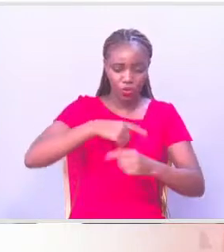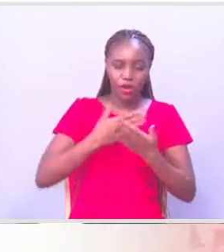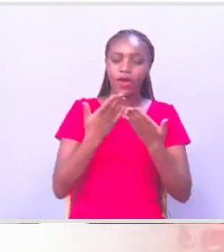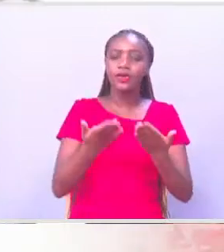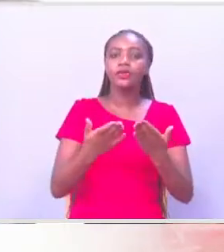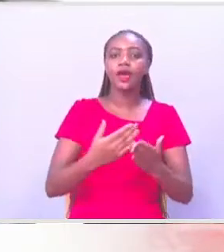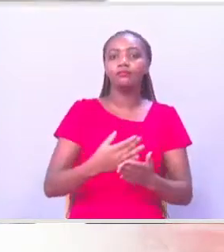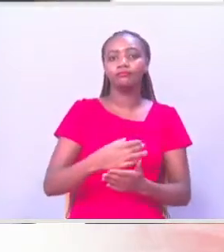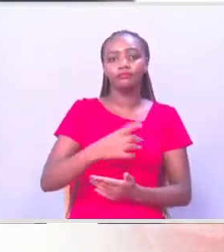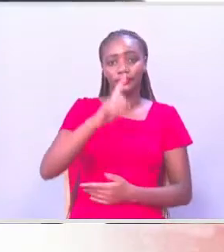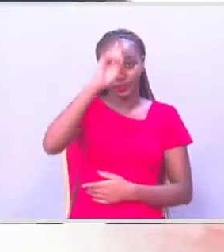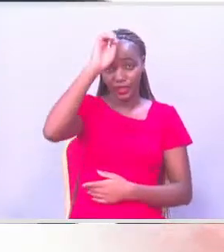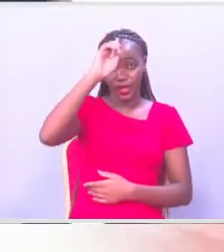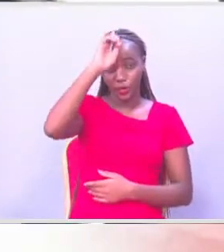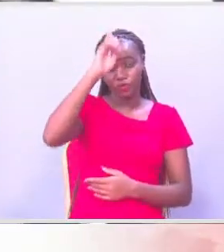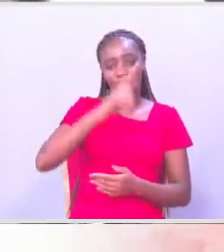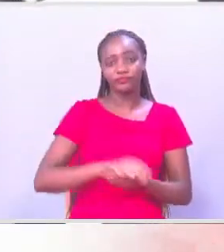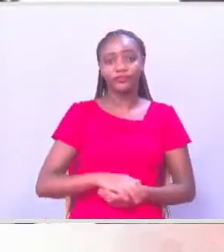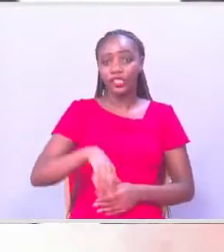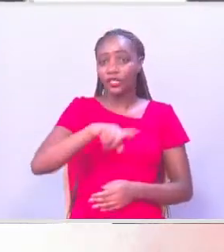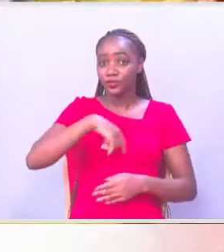Nyandarua. Mumetukaribisha.